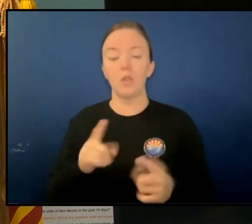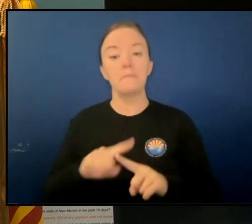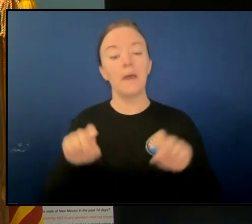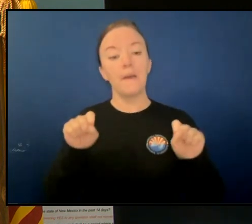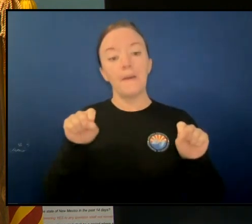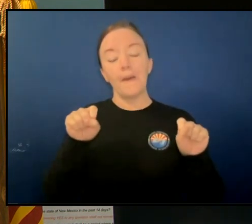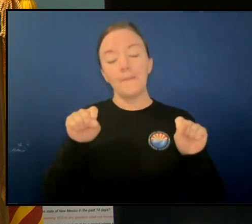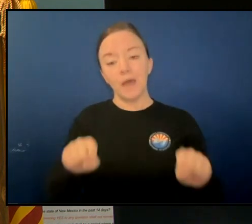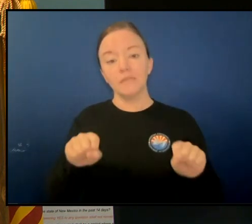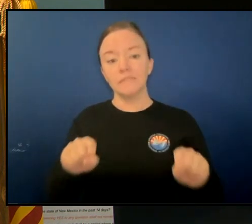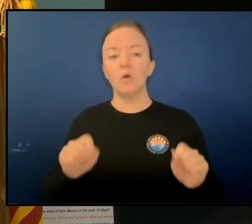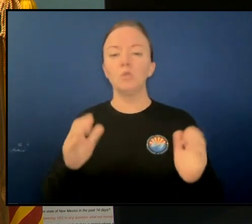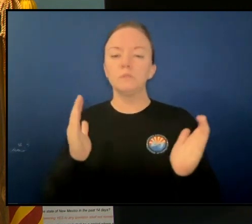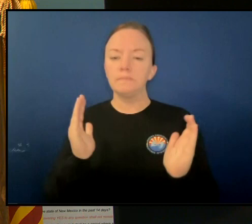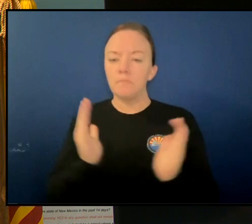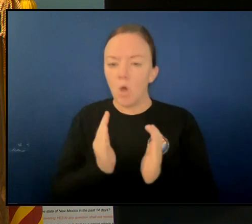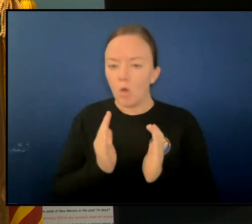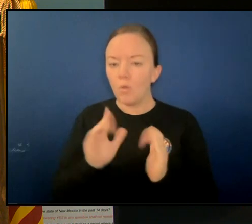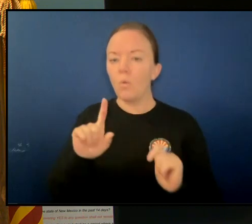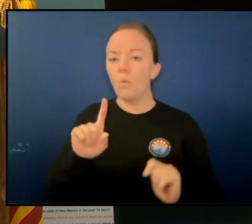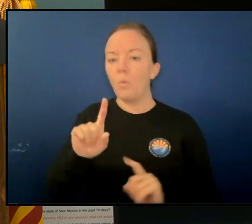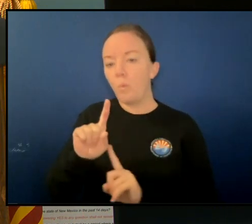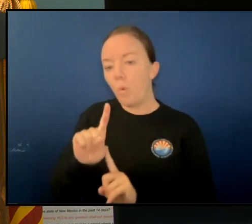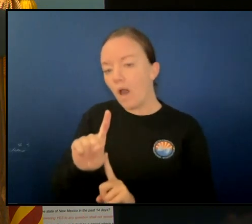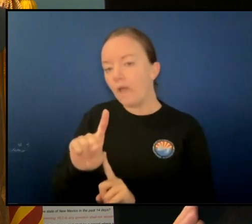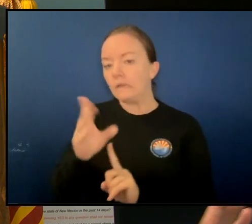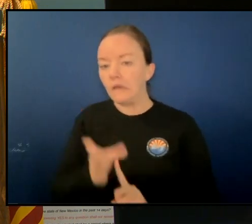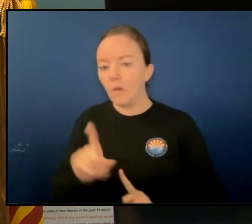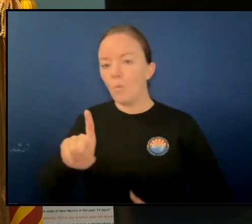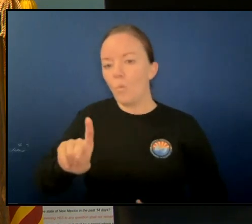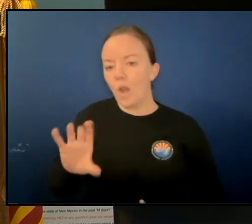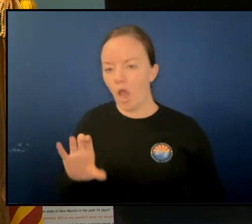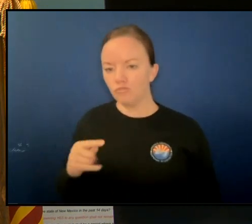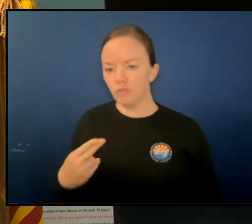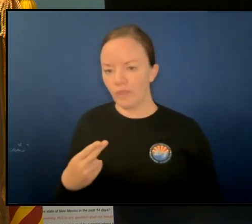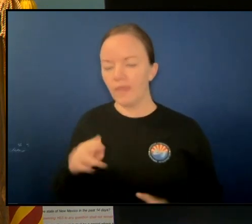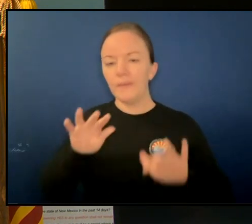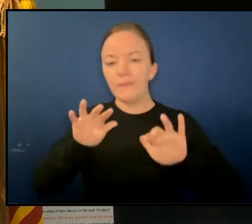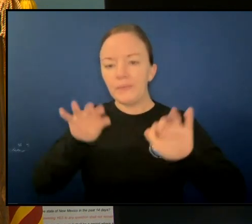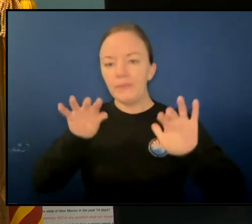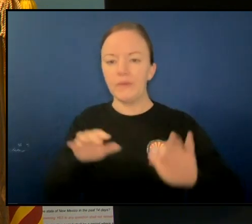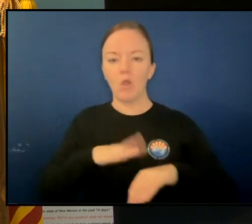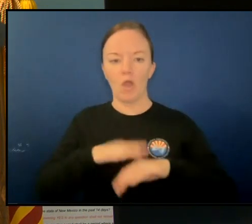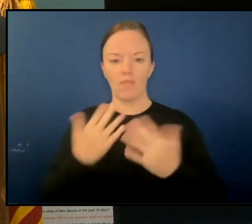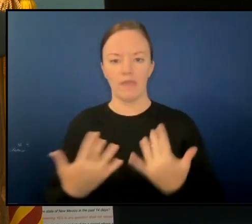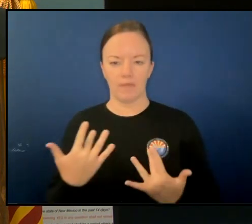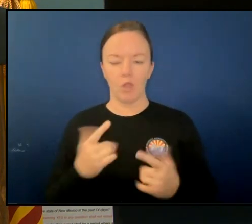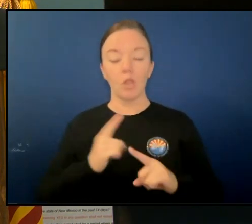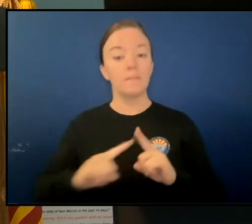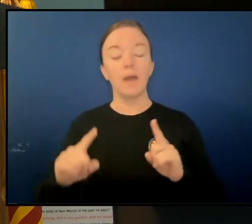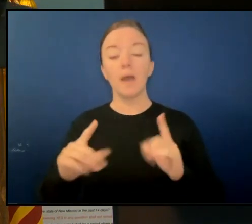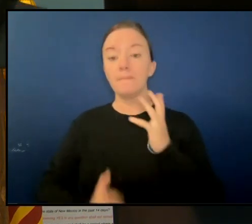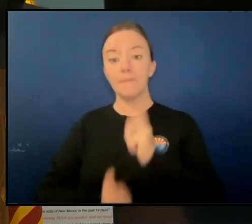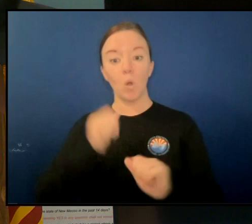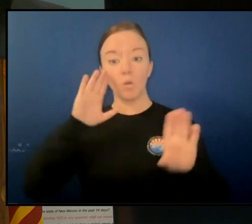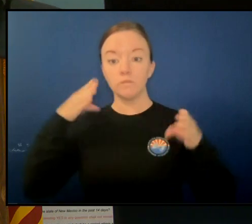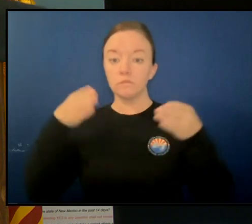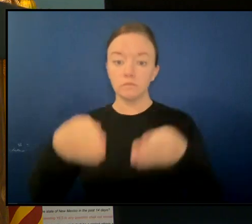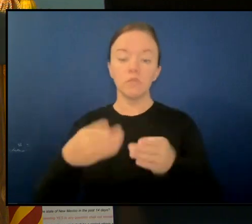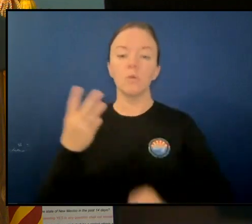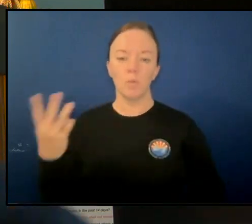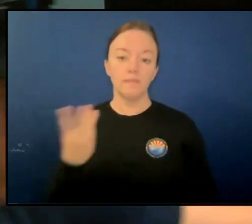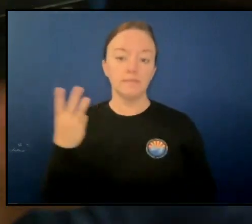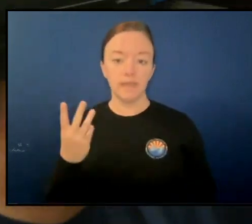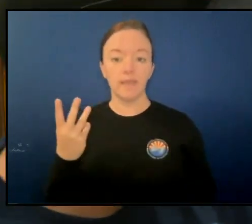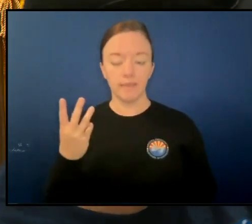again, I said around 1/100th, to push back into our fire. But our big focus is going to be on Wednesday, where we can see most